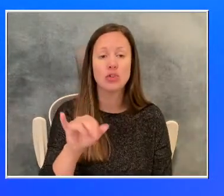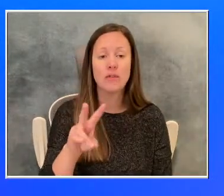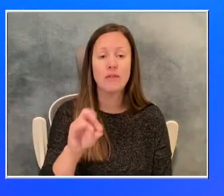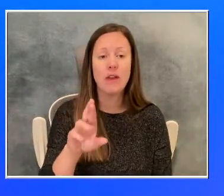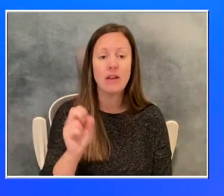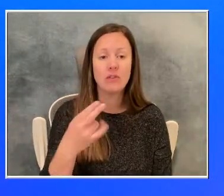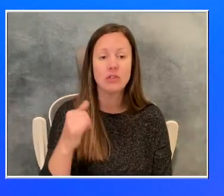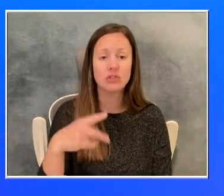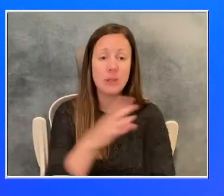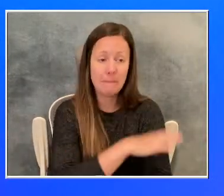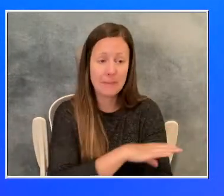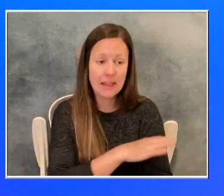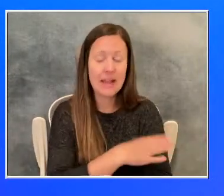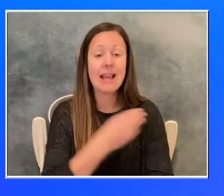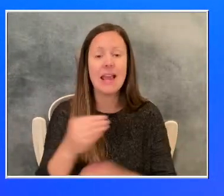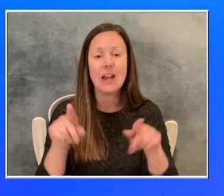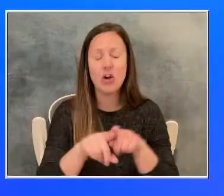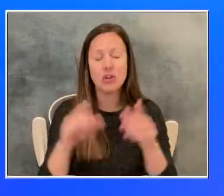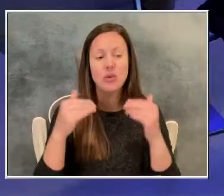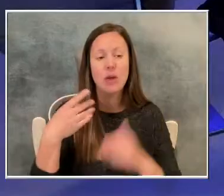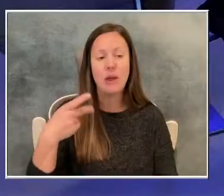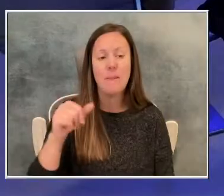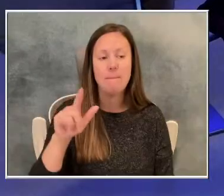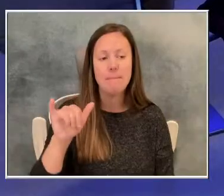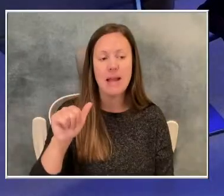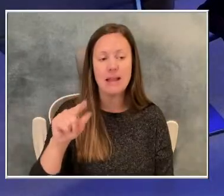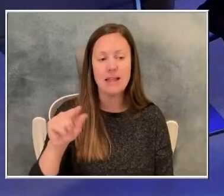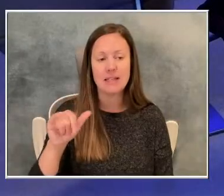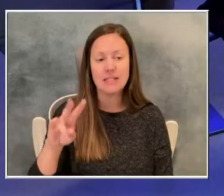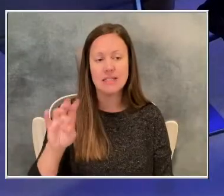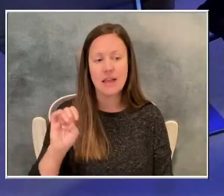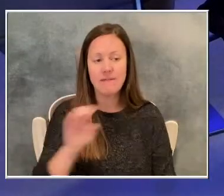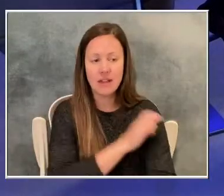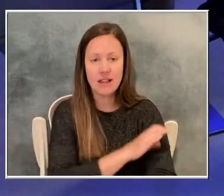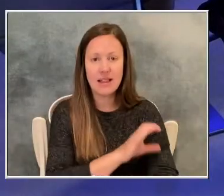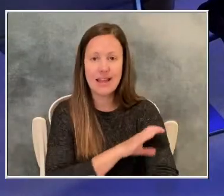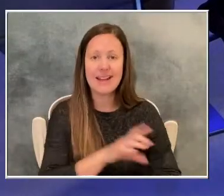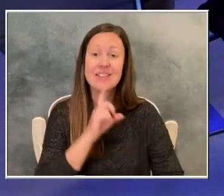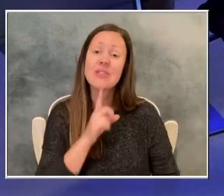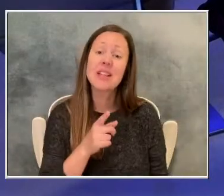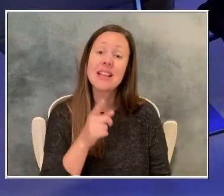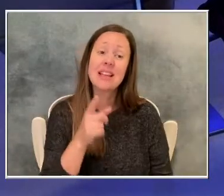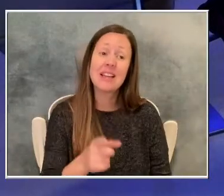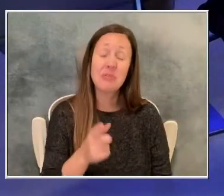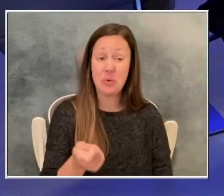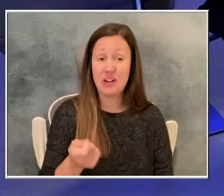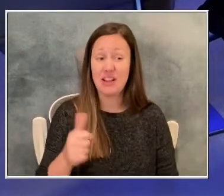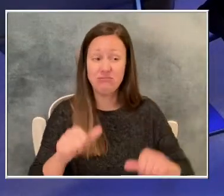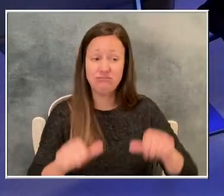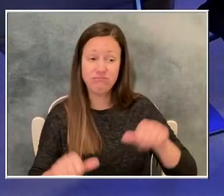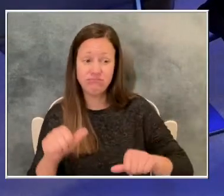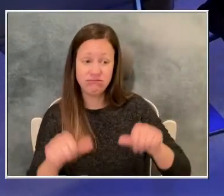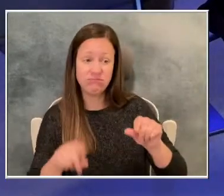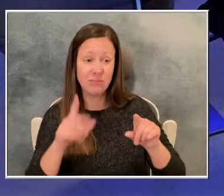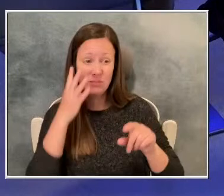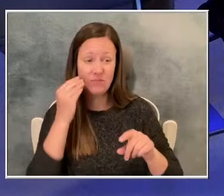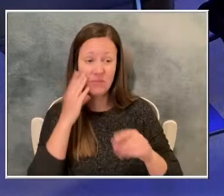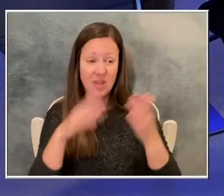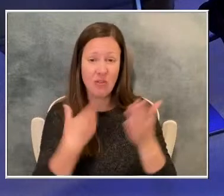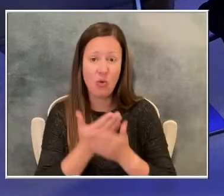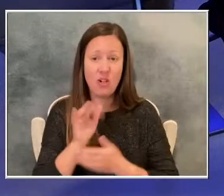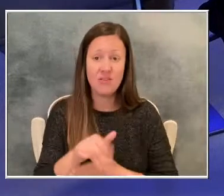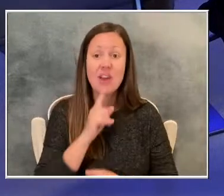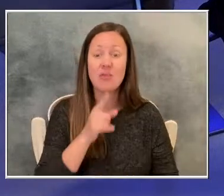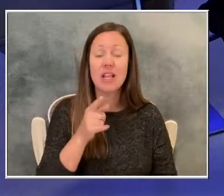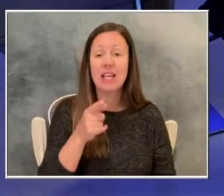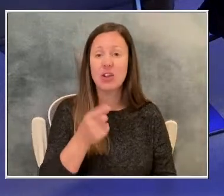her guidance. So you're super tough cookie. Were you a little apprehensive about going through all this? You said you could kind of lick this. You've got